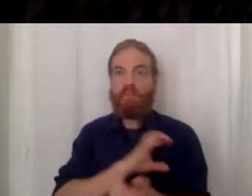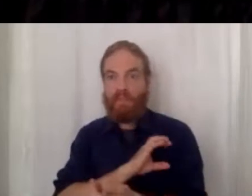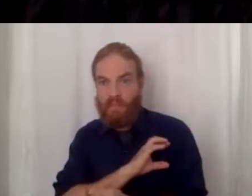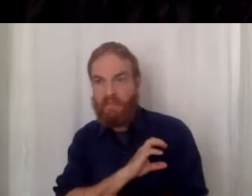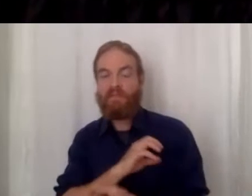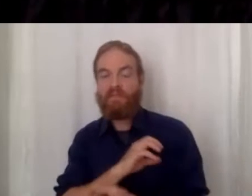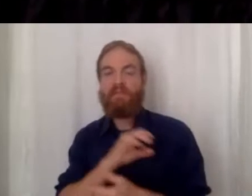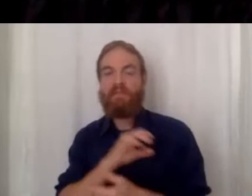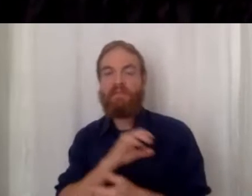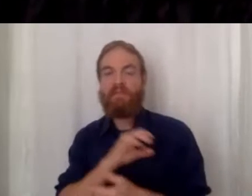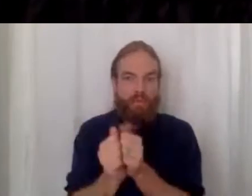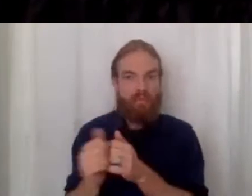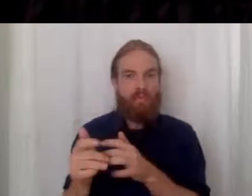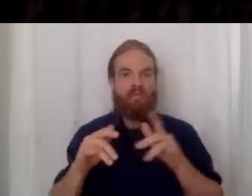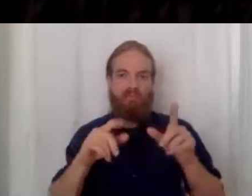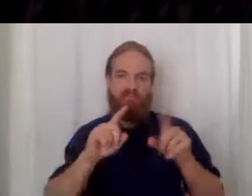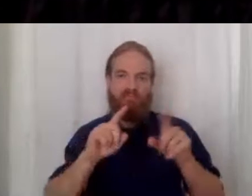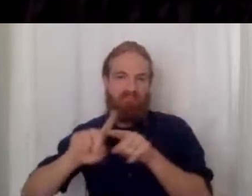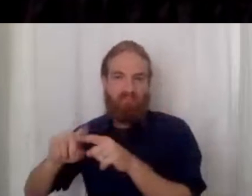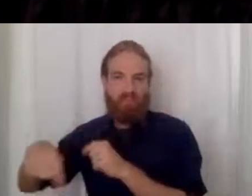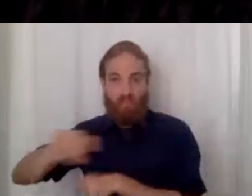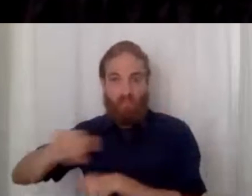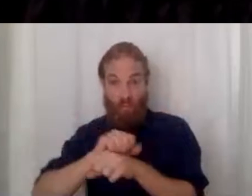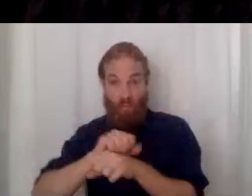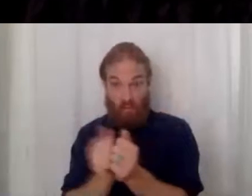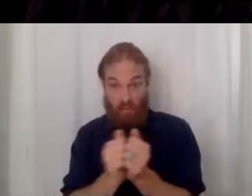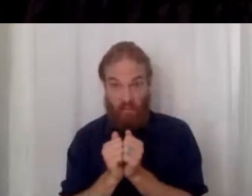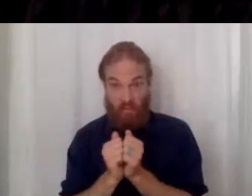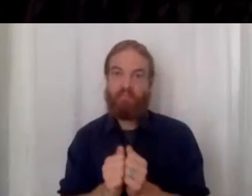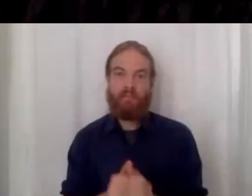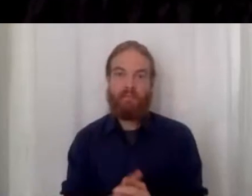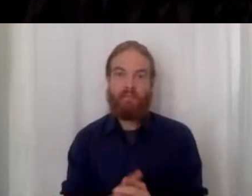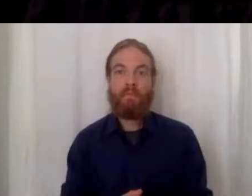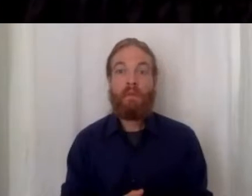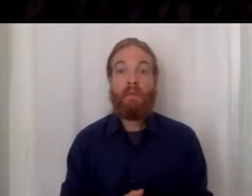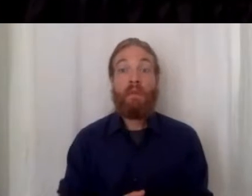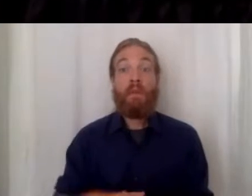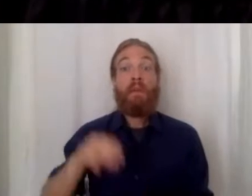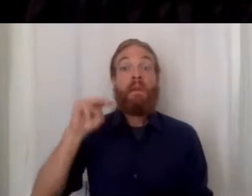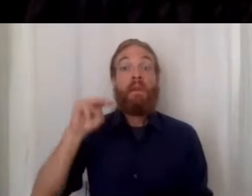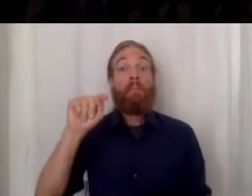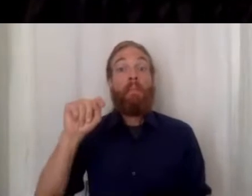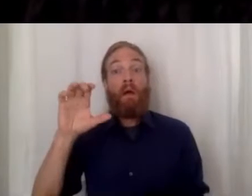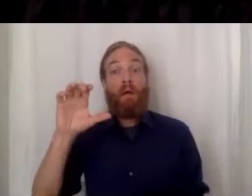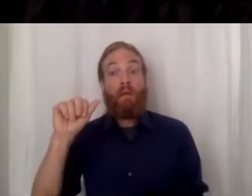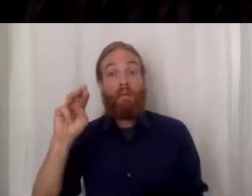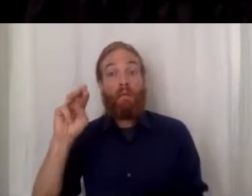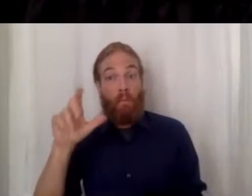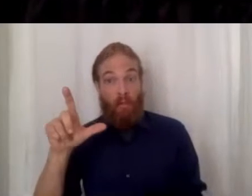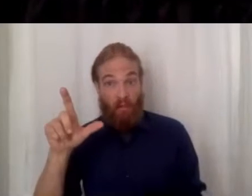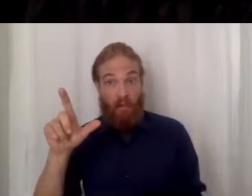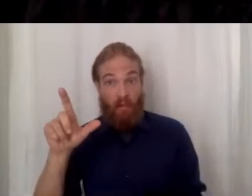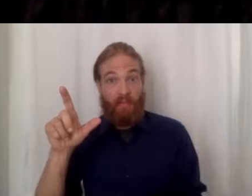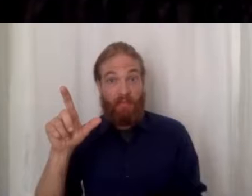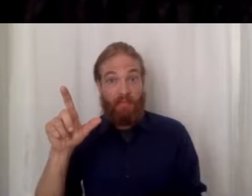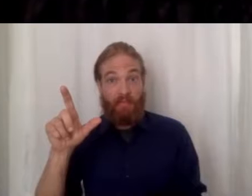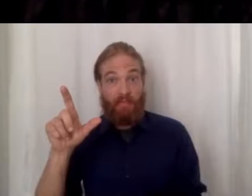for Mount Carmel. And the lease is an agreement,